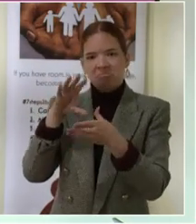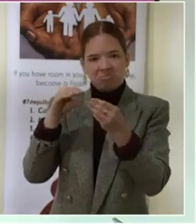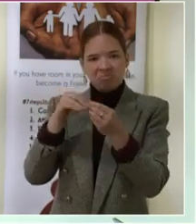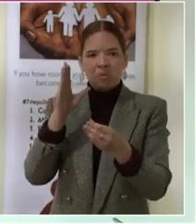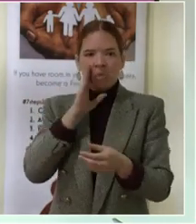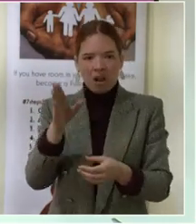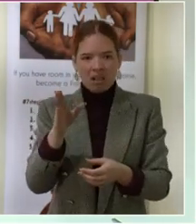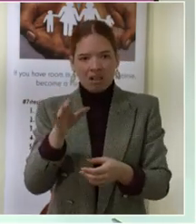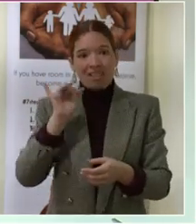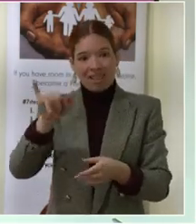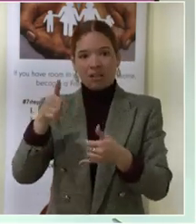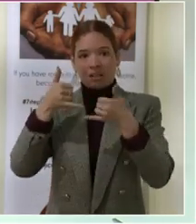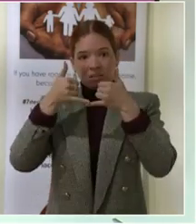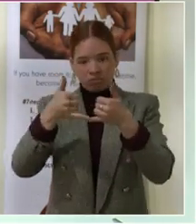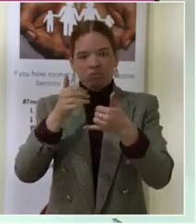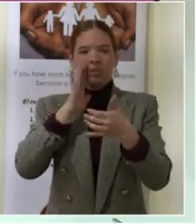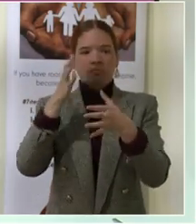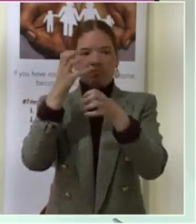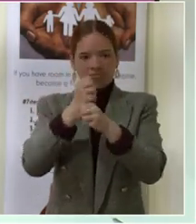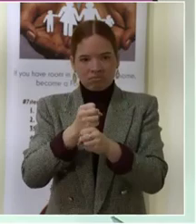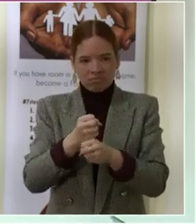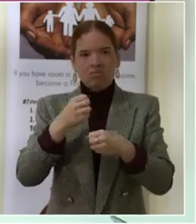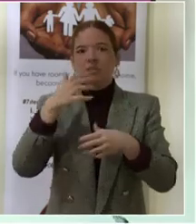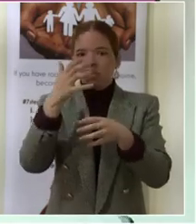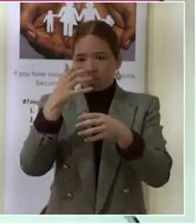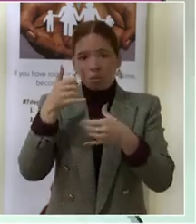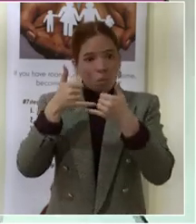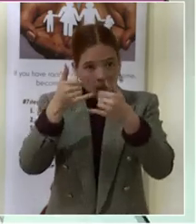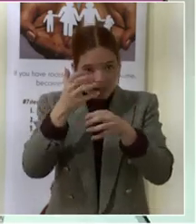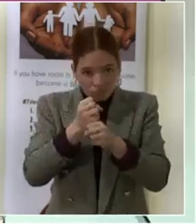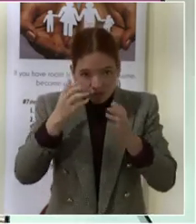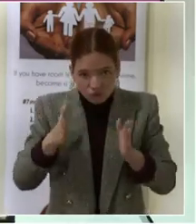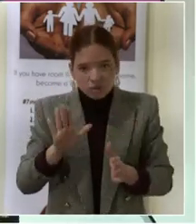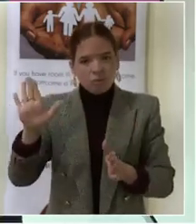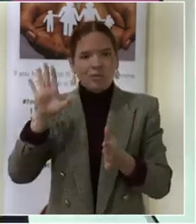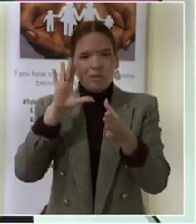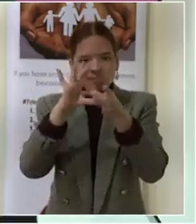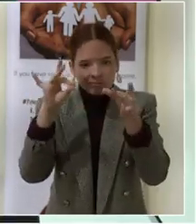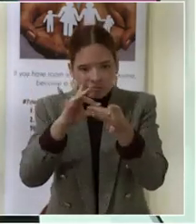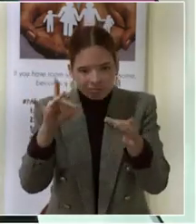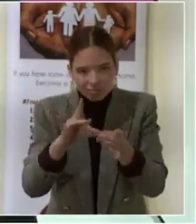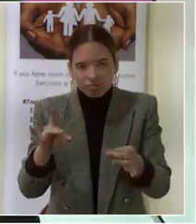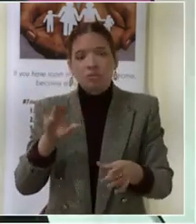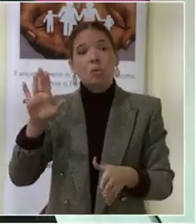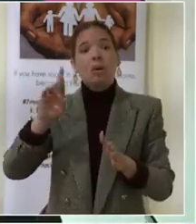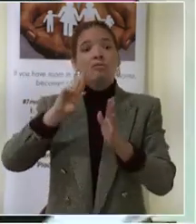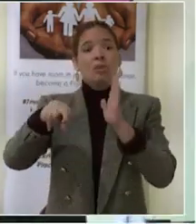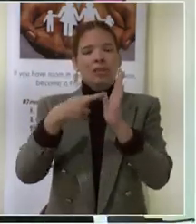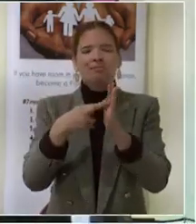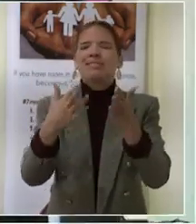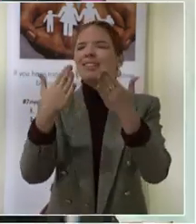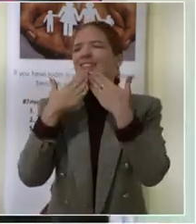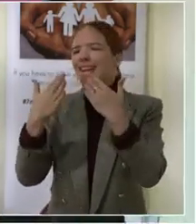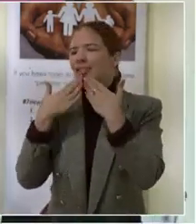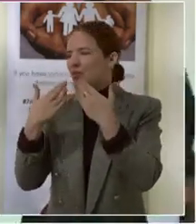and anything else related to her new role. Thank you, Director Harllee Harper.